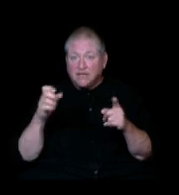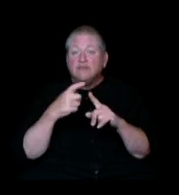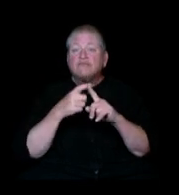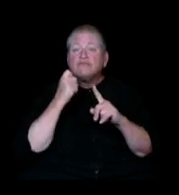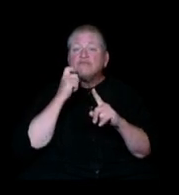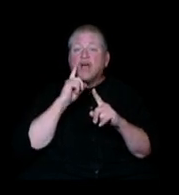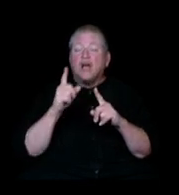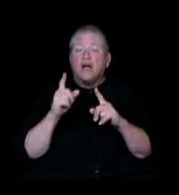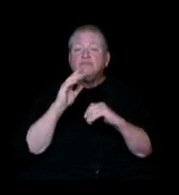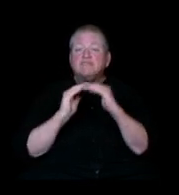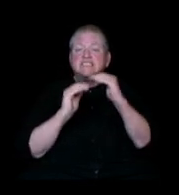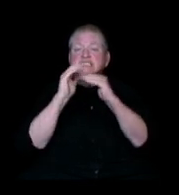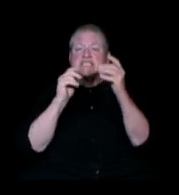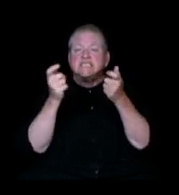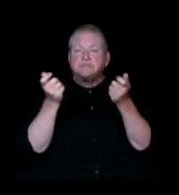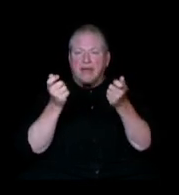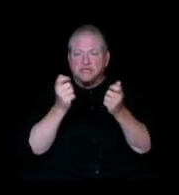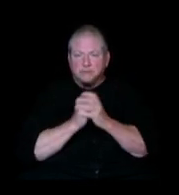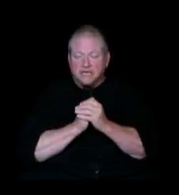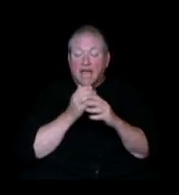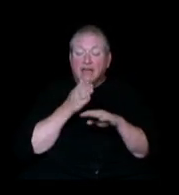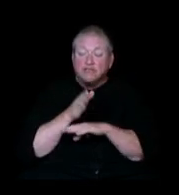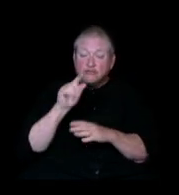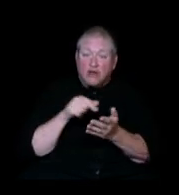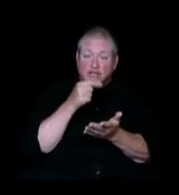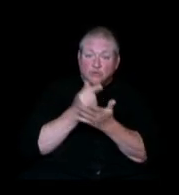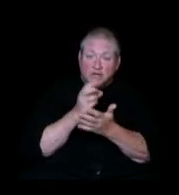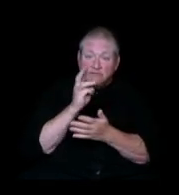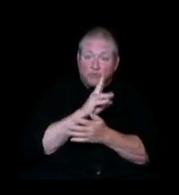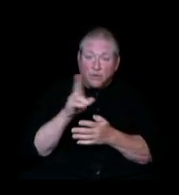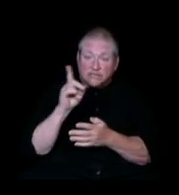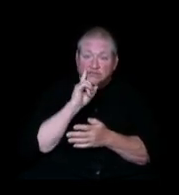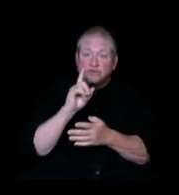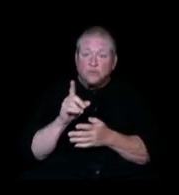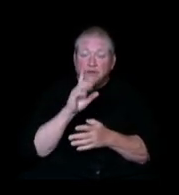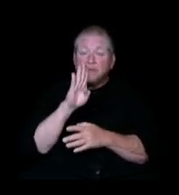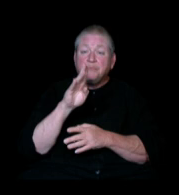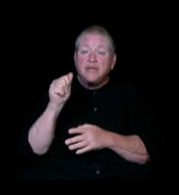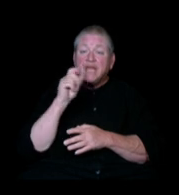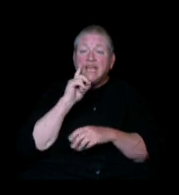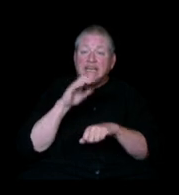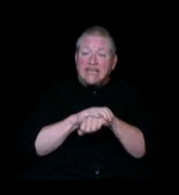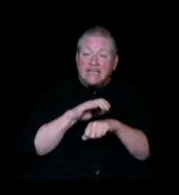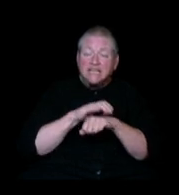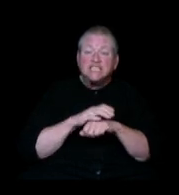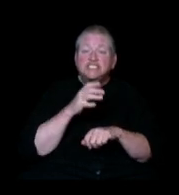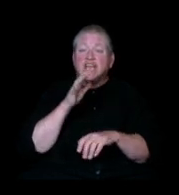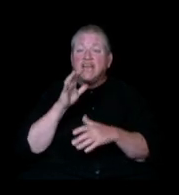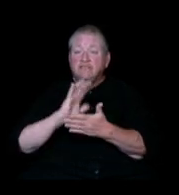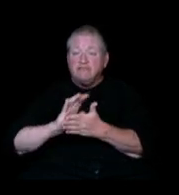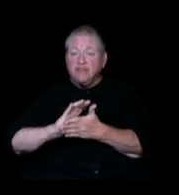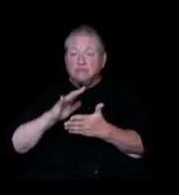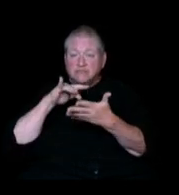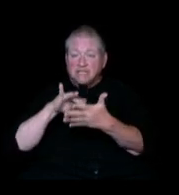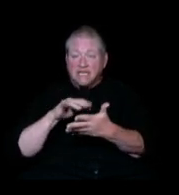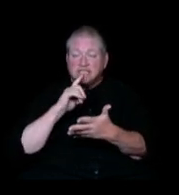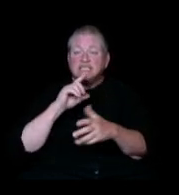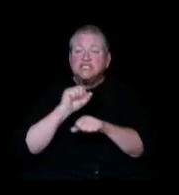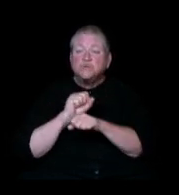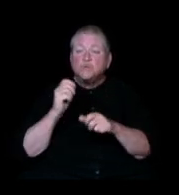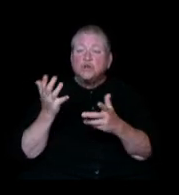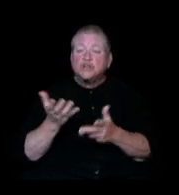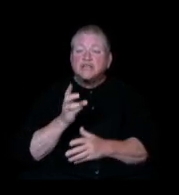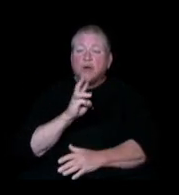Facilities Management. After graduating from Western with a BA in English and Film Studies, Byron has worked in FM since